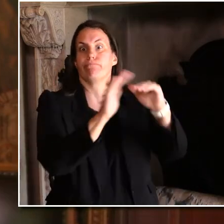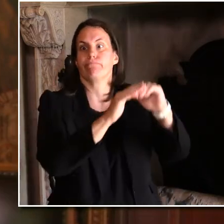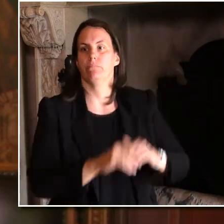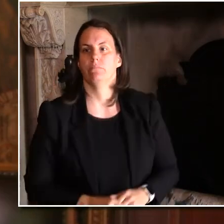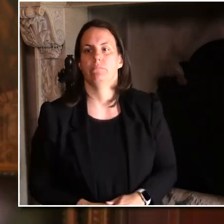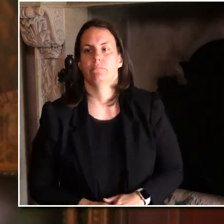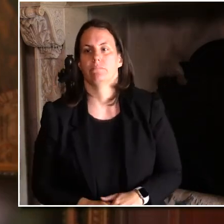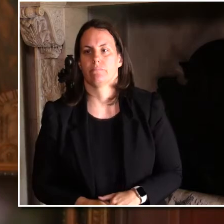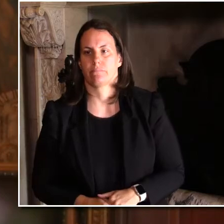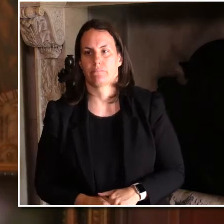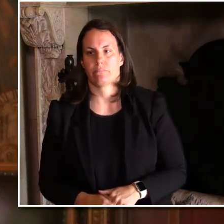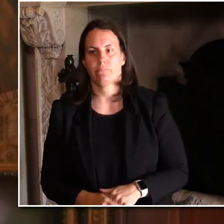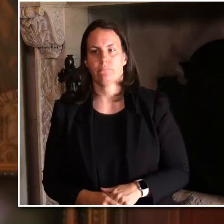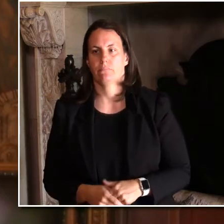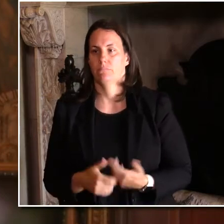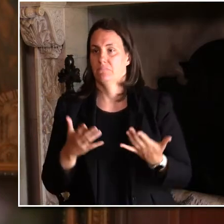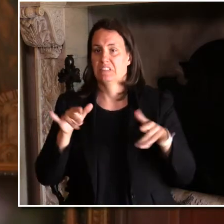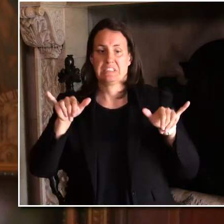a larger scale.